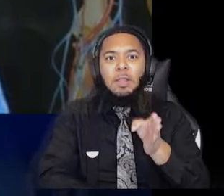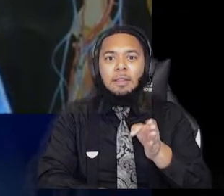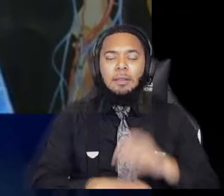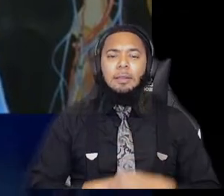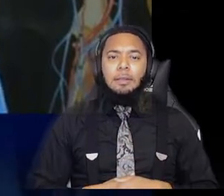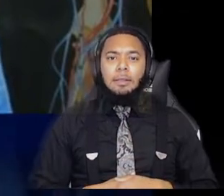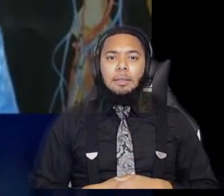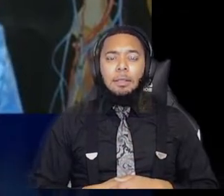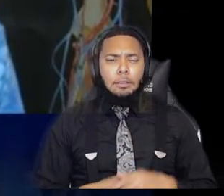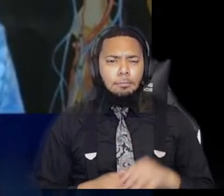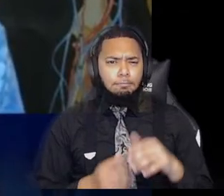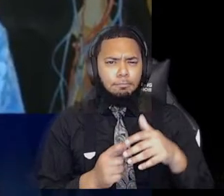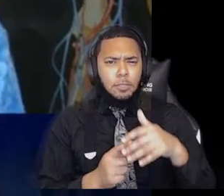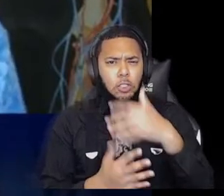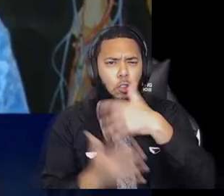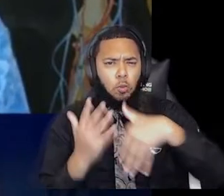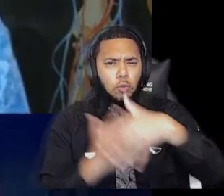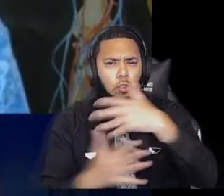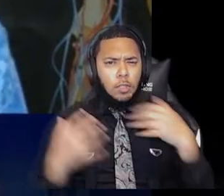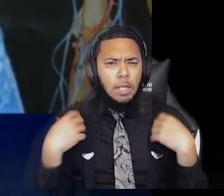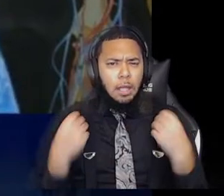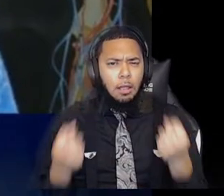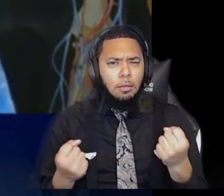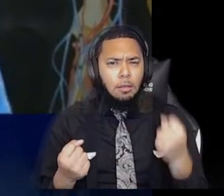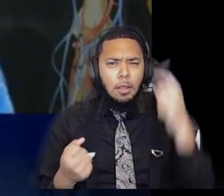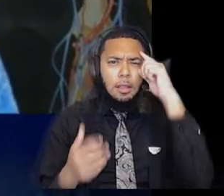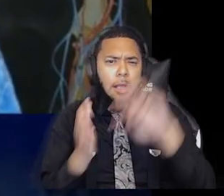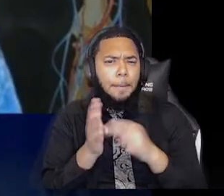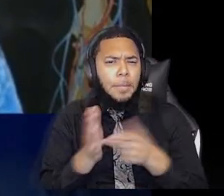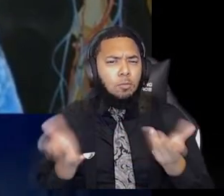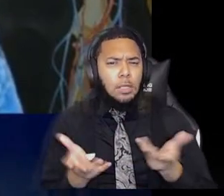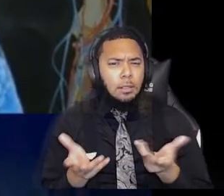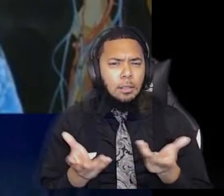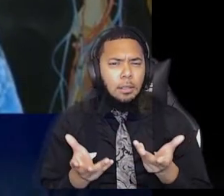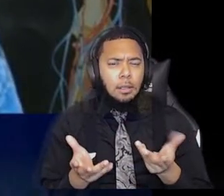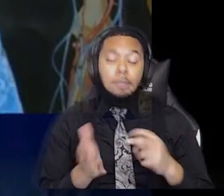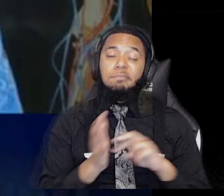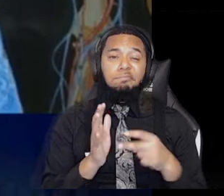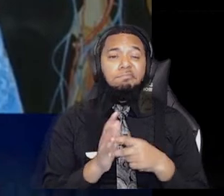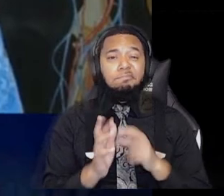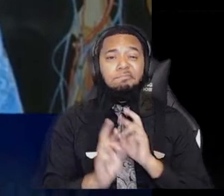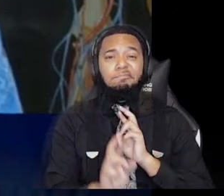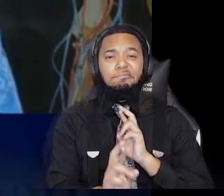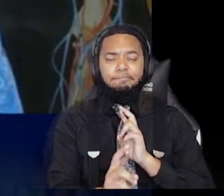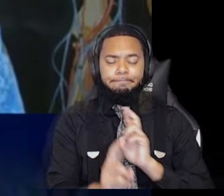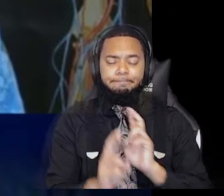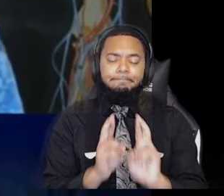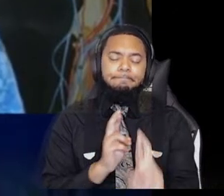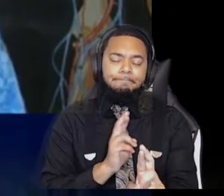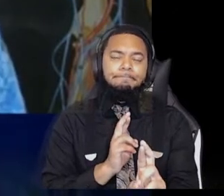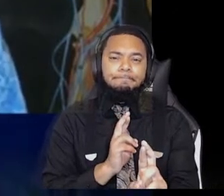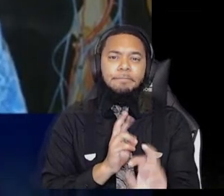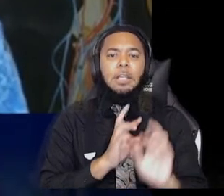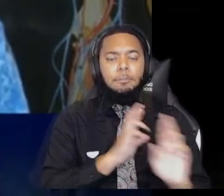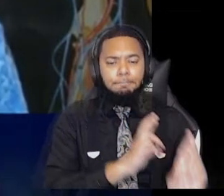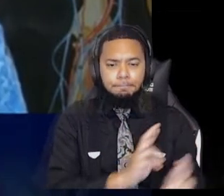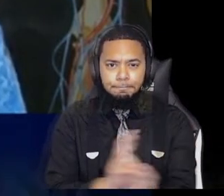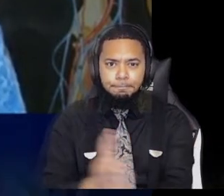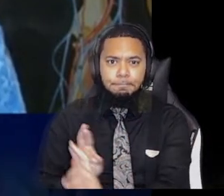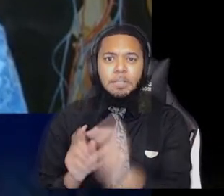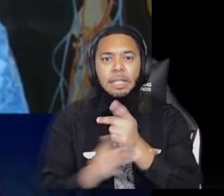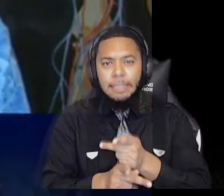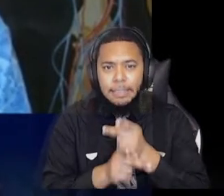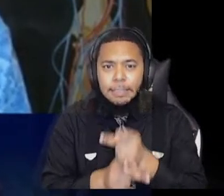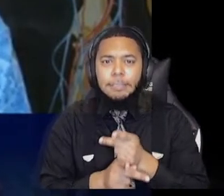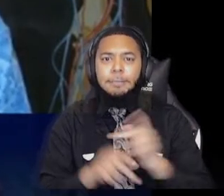health. What do you think that means? That's really showing respect for those around you and caring about those around